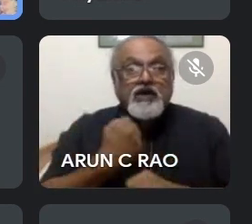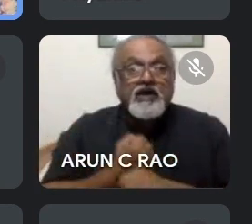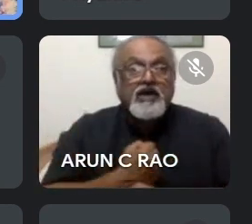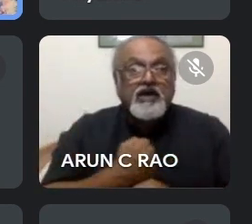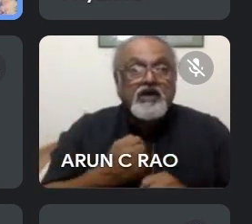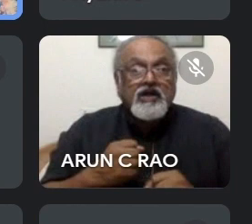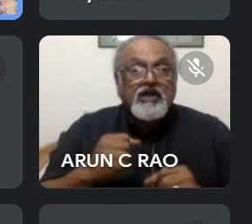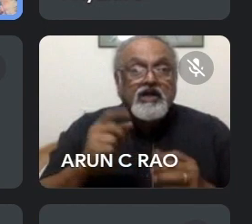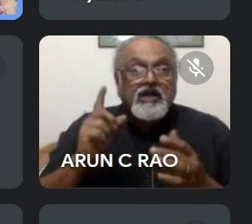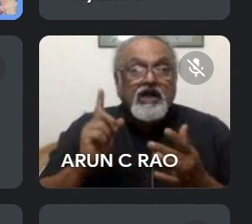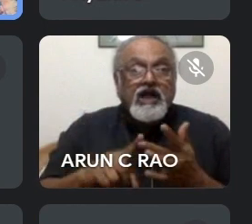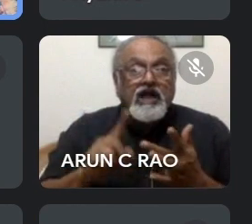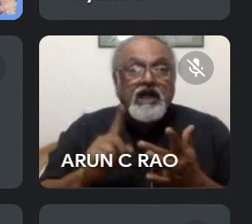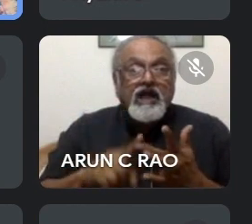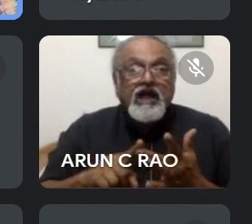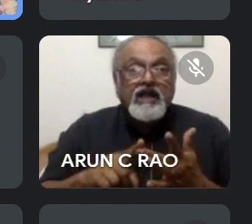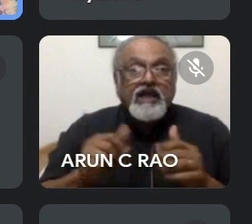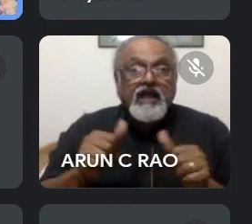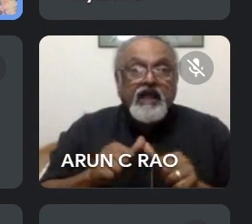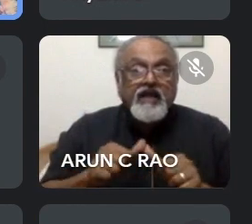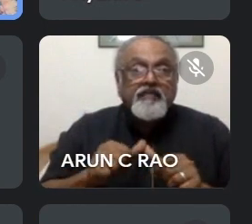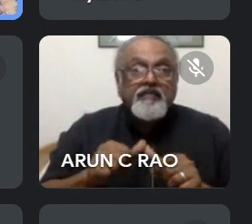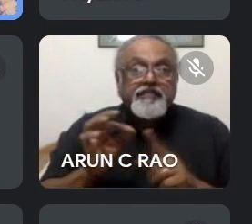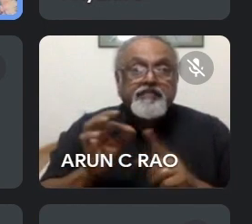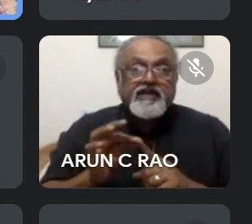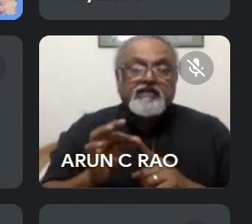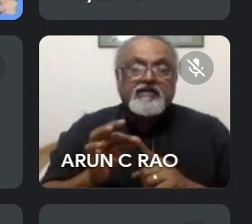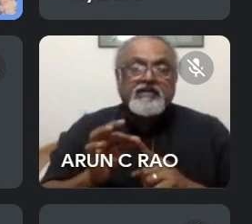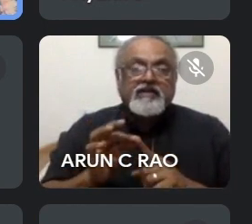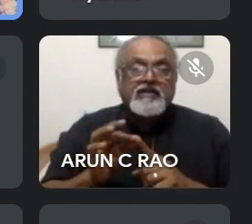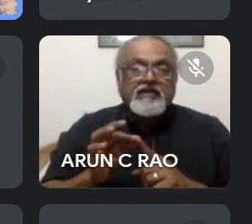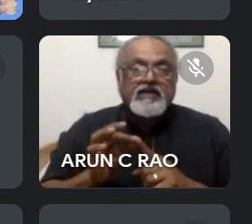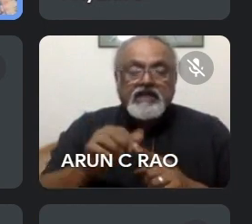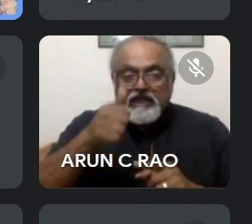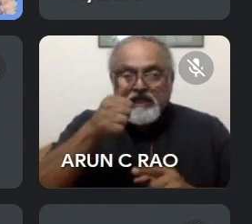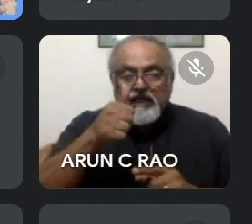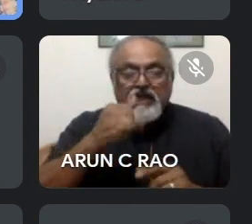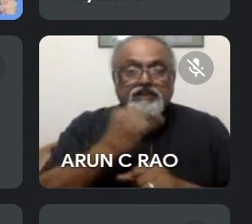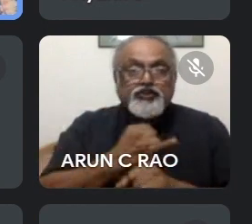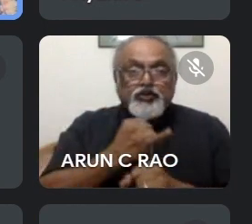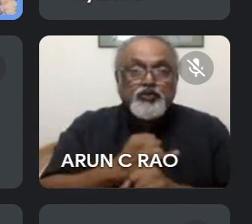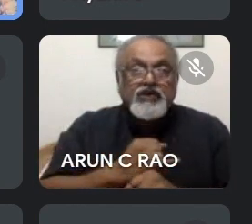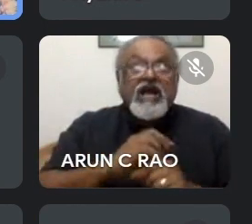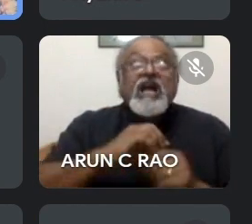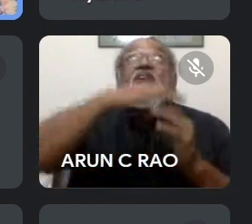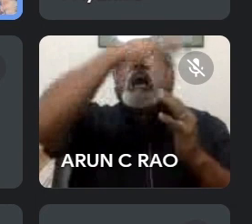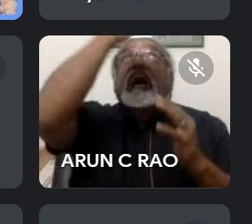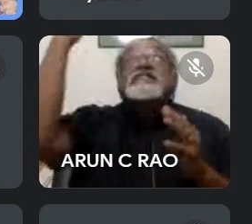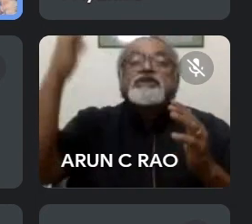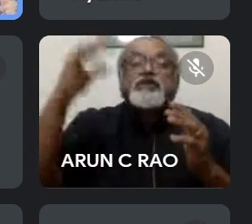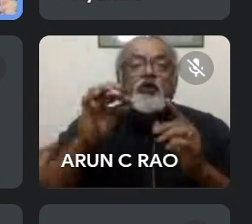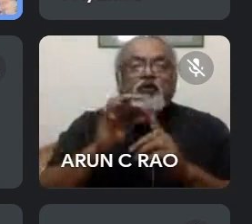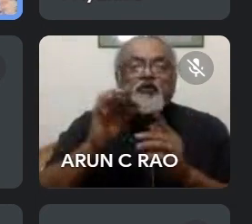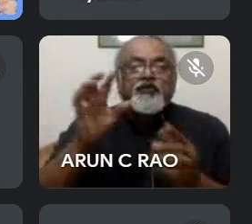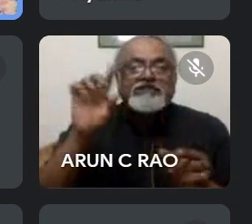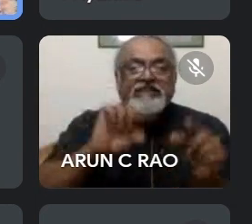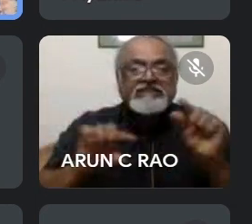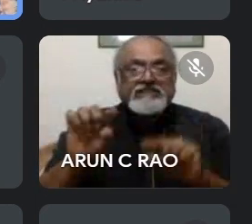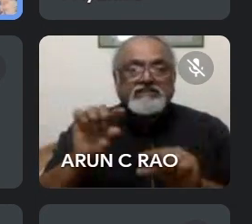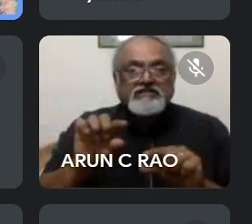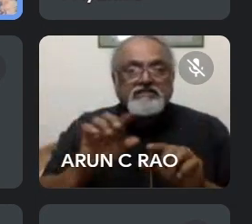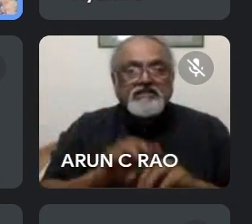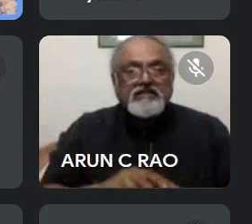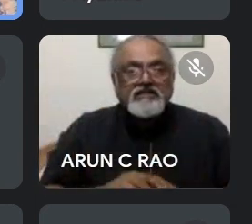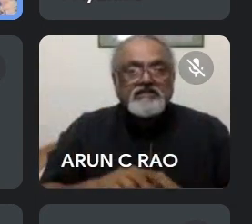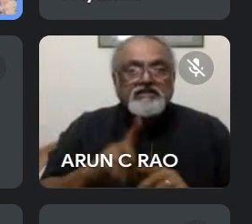Indian Institute of Astrophysics. I went there, and I stayed there for a week, and then